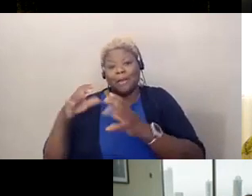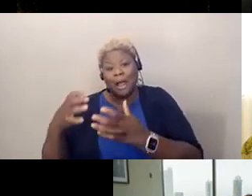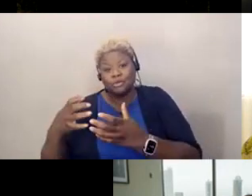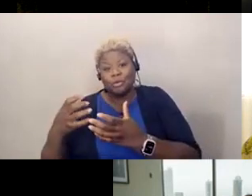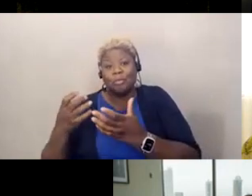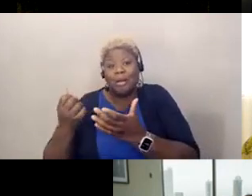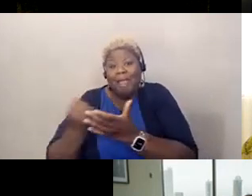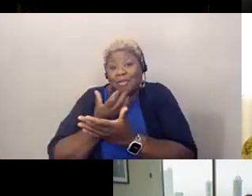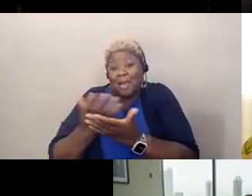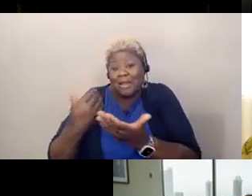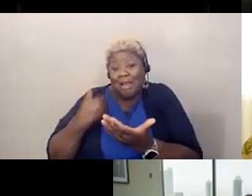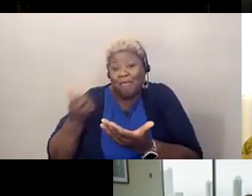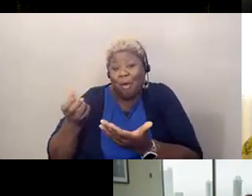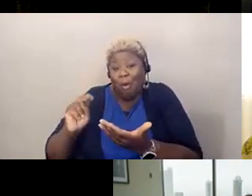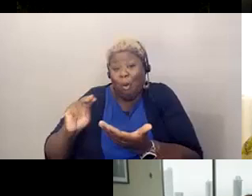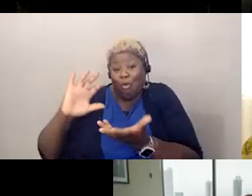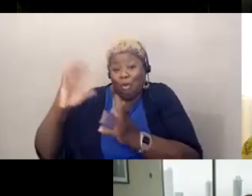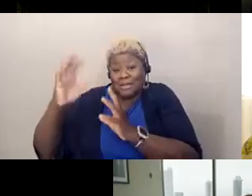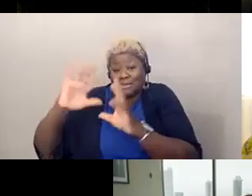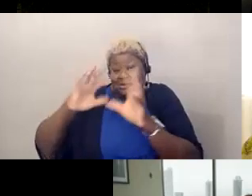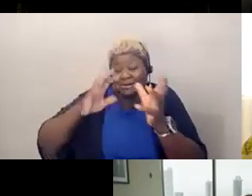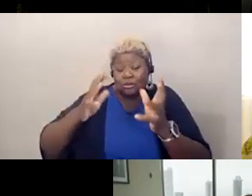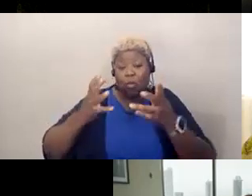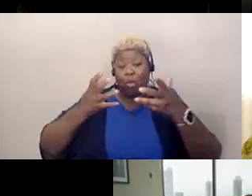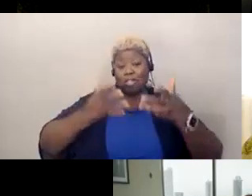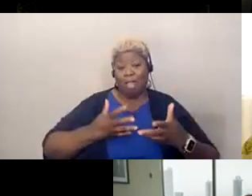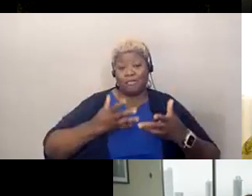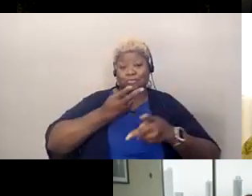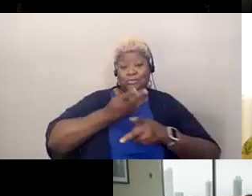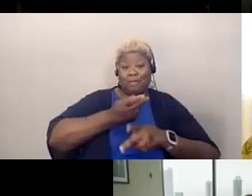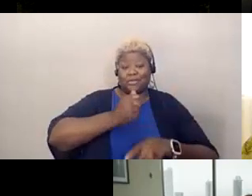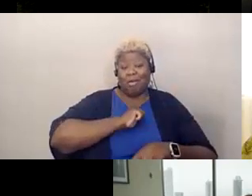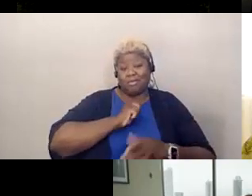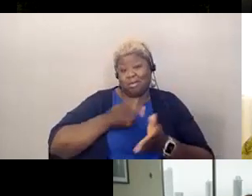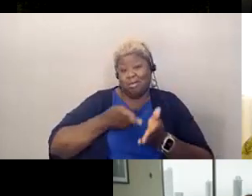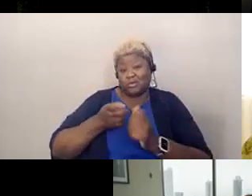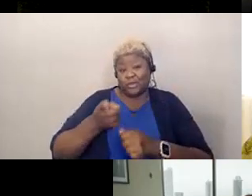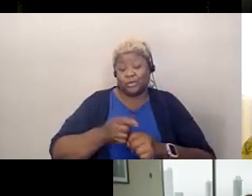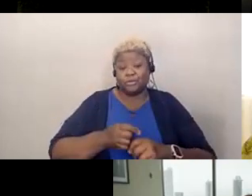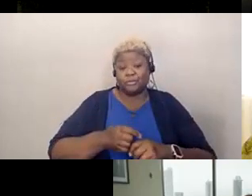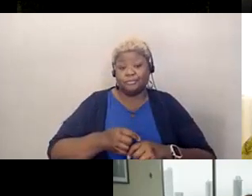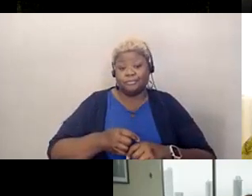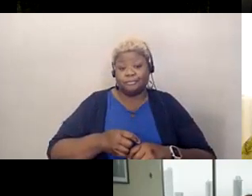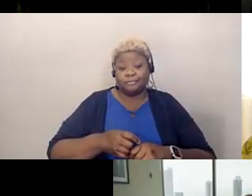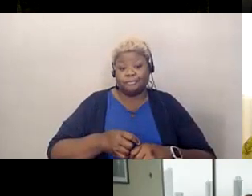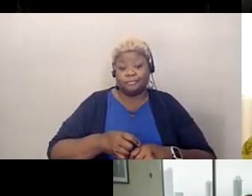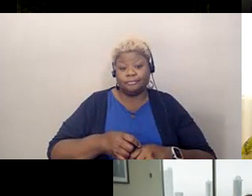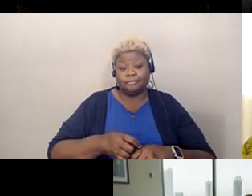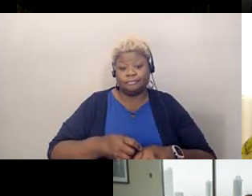in crisis of their own right now. So we're all kind of left to fend for ourselves, to be perfectly honest with you. Is there somebody else?